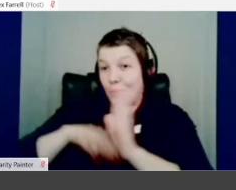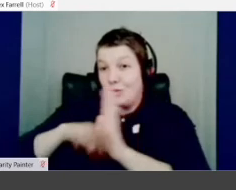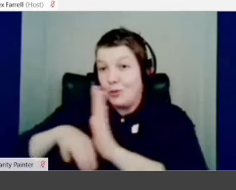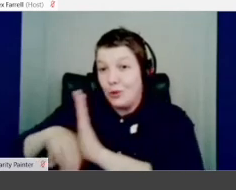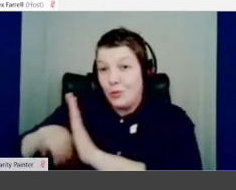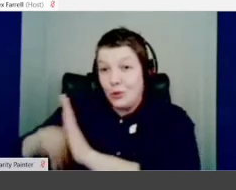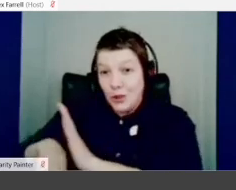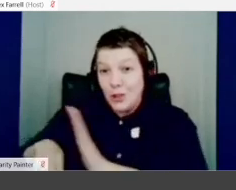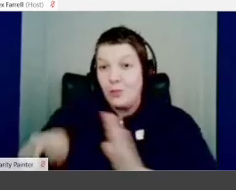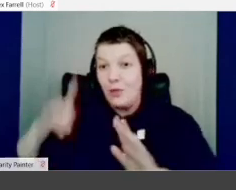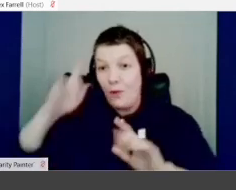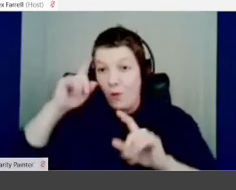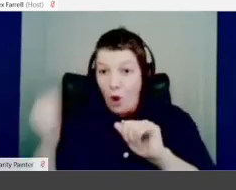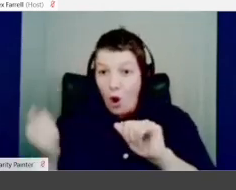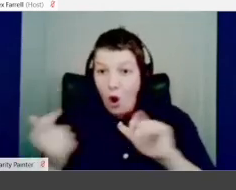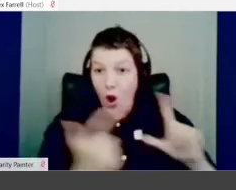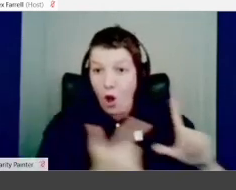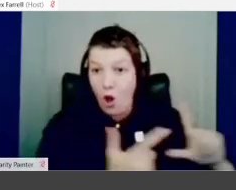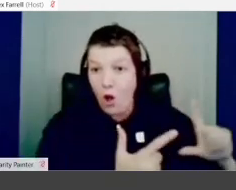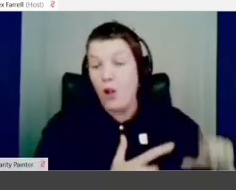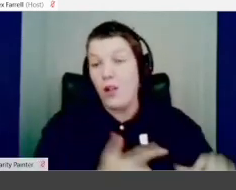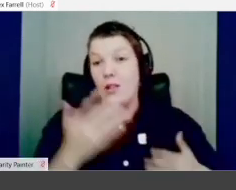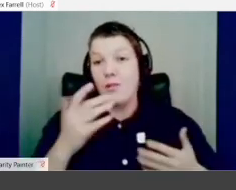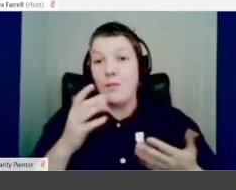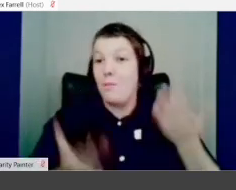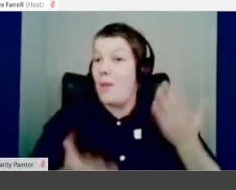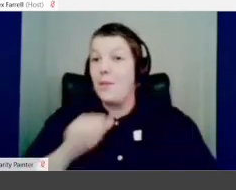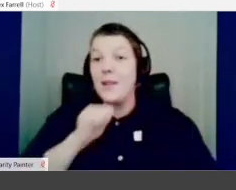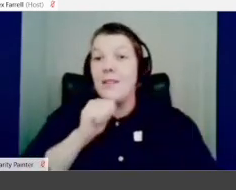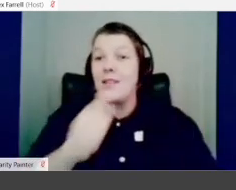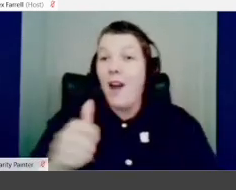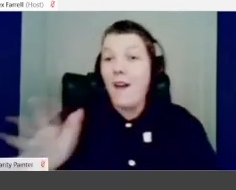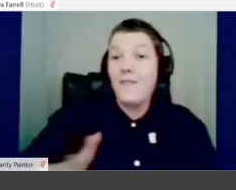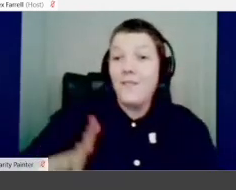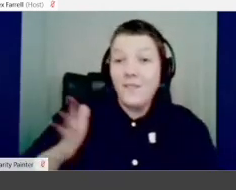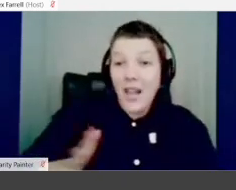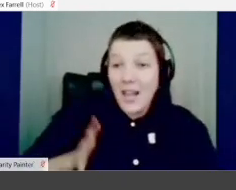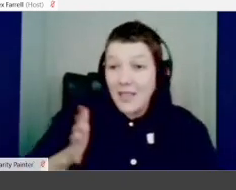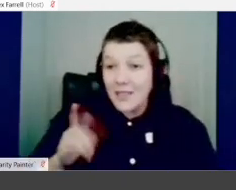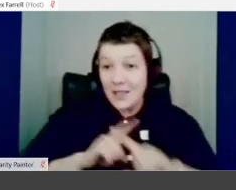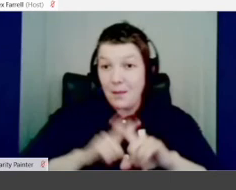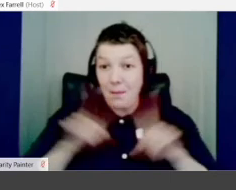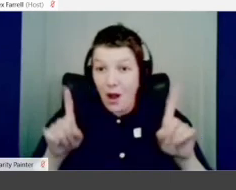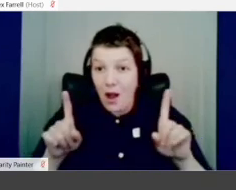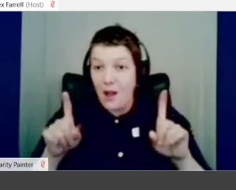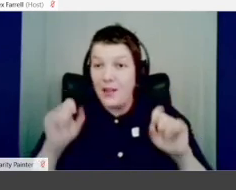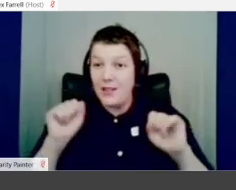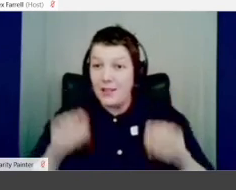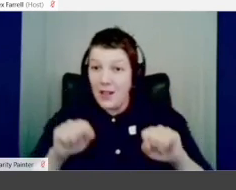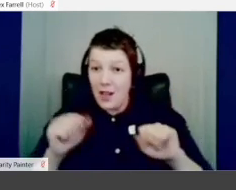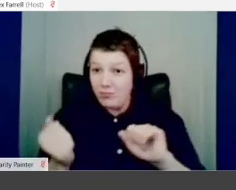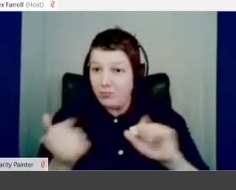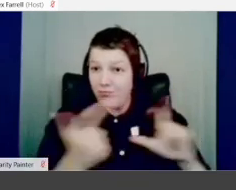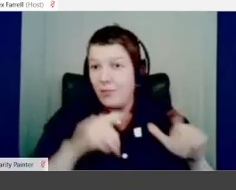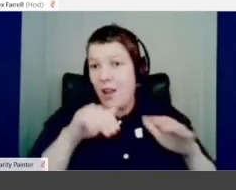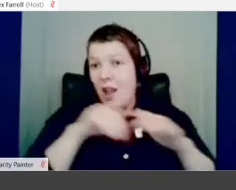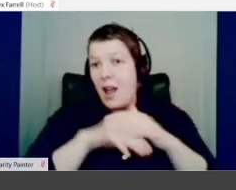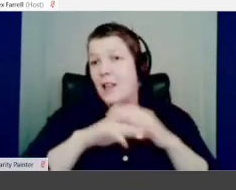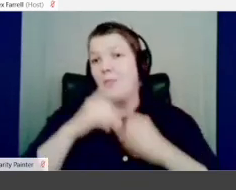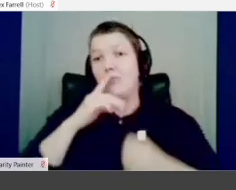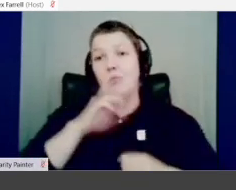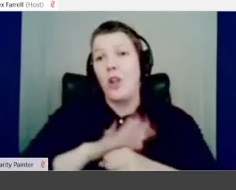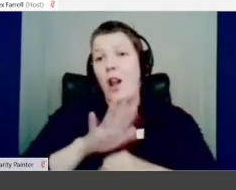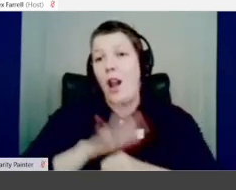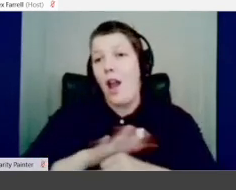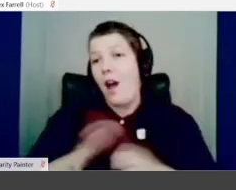flashy campaign. Maybe it can be something that goes out over text message and posters, And what was whatever really, it takes. Yeah, what was really important with